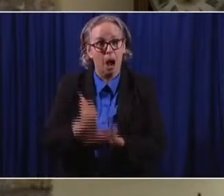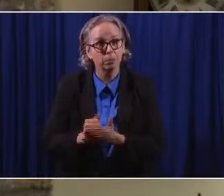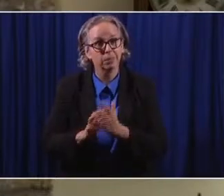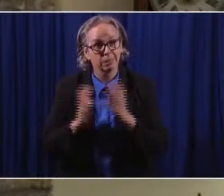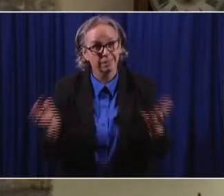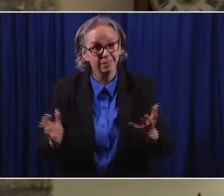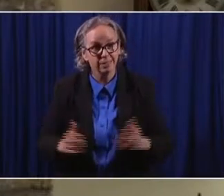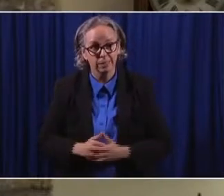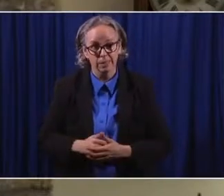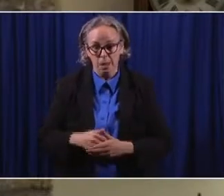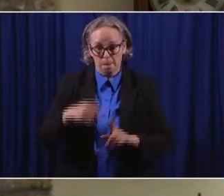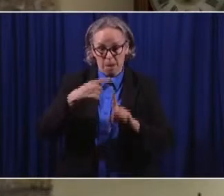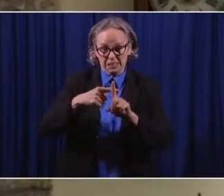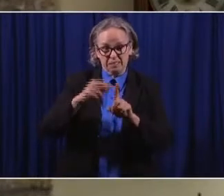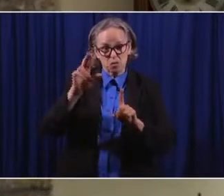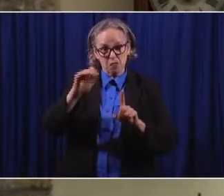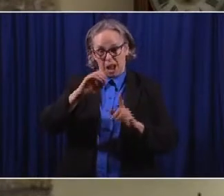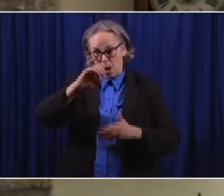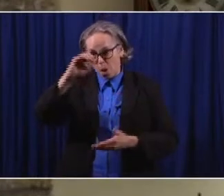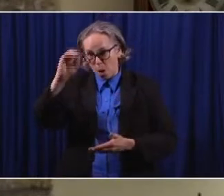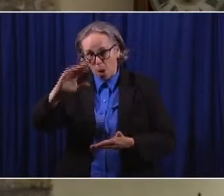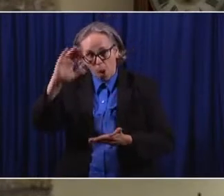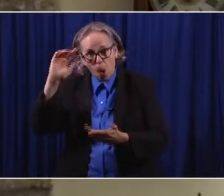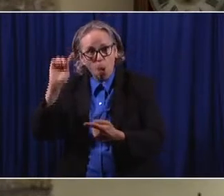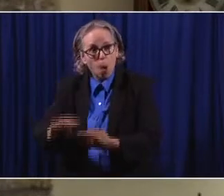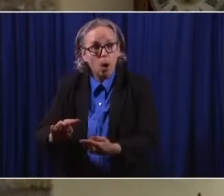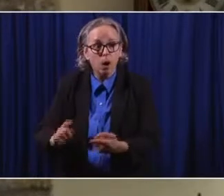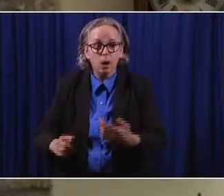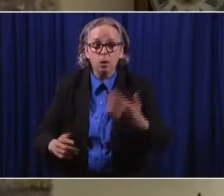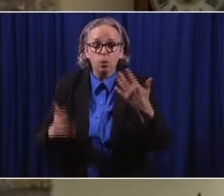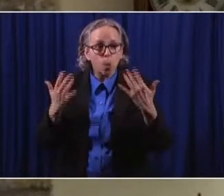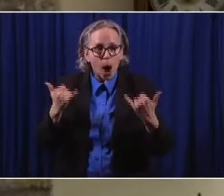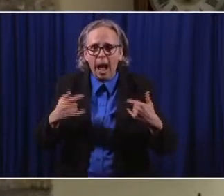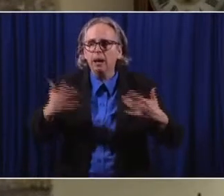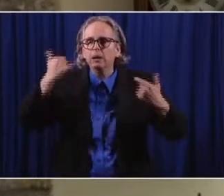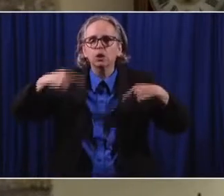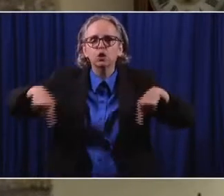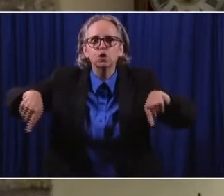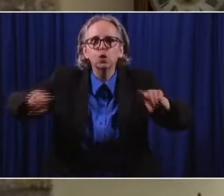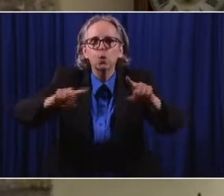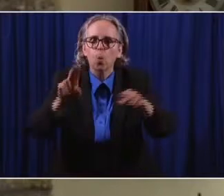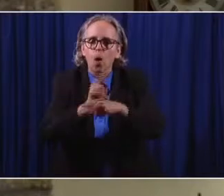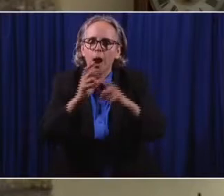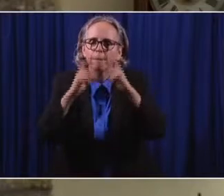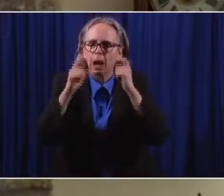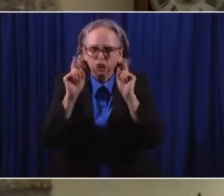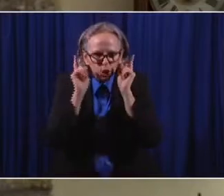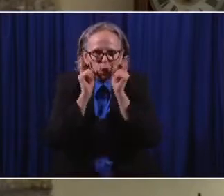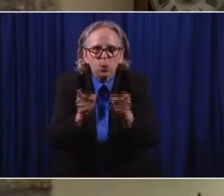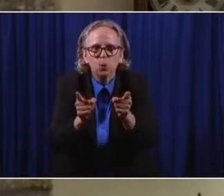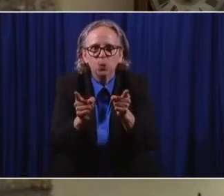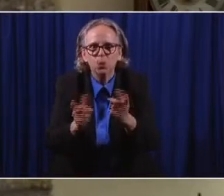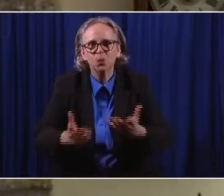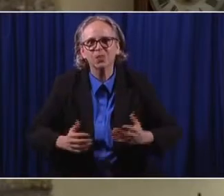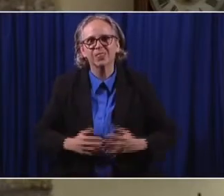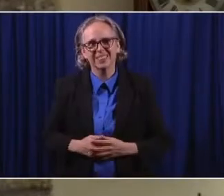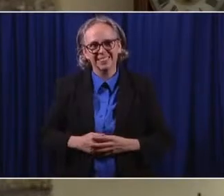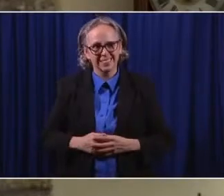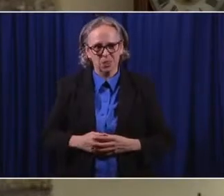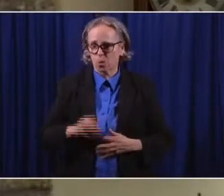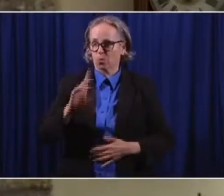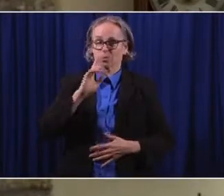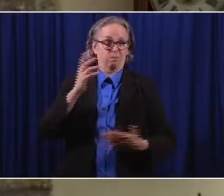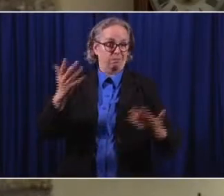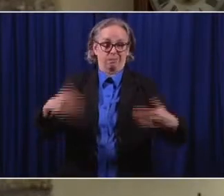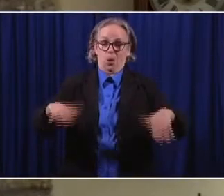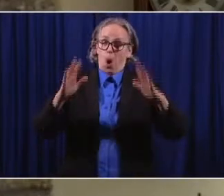what it is today. We would not have slowed this increase and going down really to a plateau and maybe a